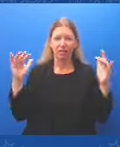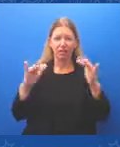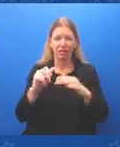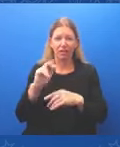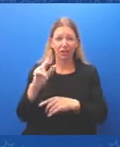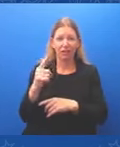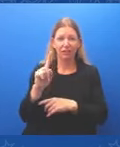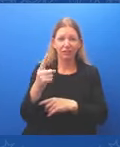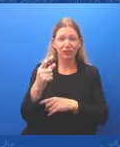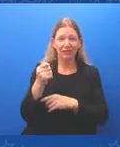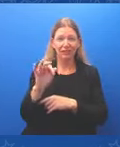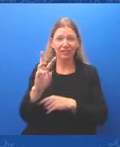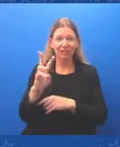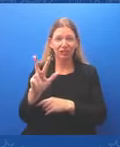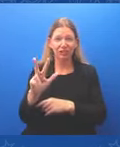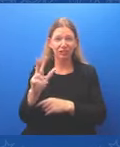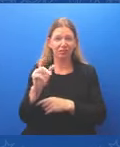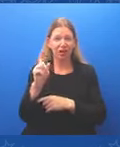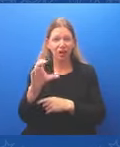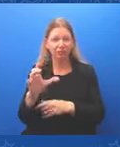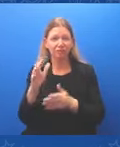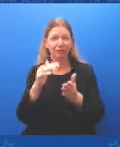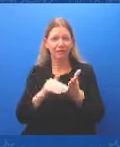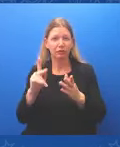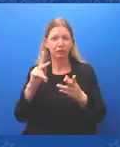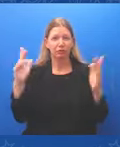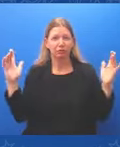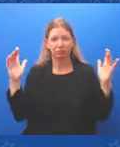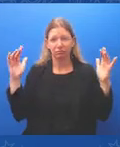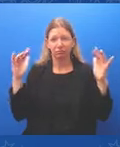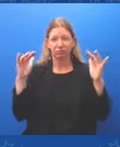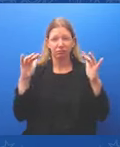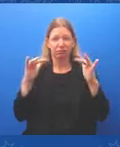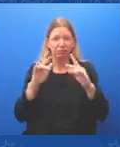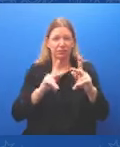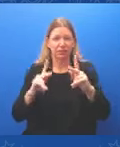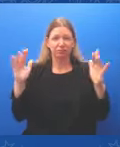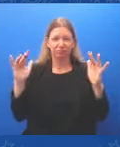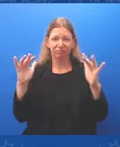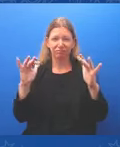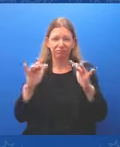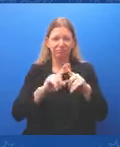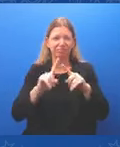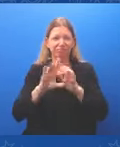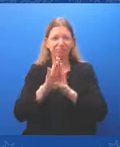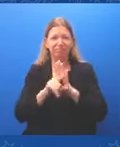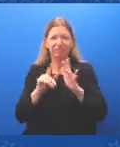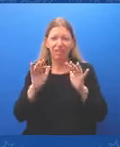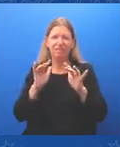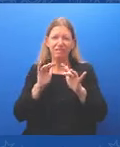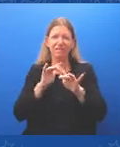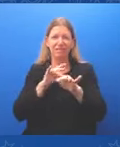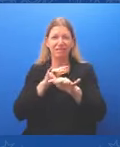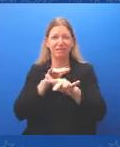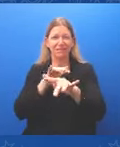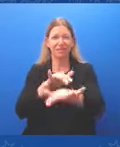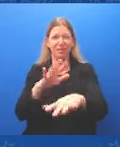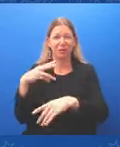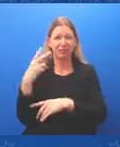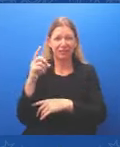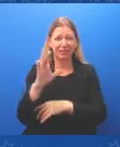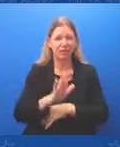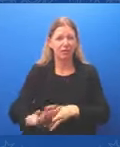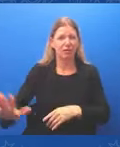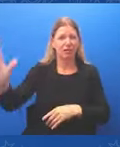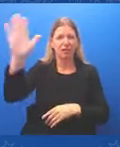America. They made their way to the Lincoln Memorial, where they heard from ministers, priests, and rabbis. They heard from heroes